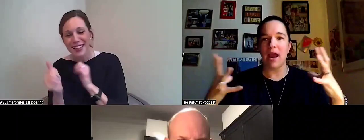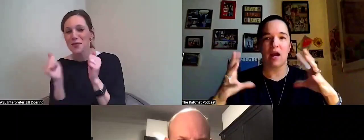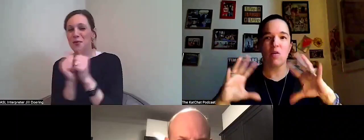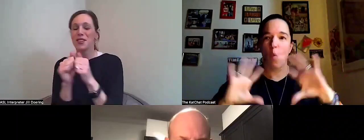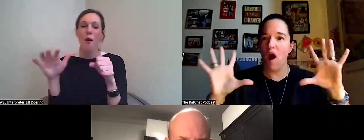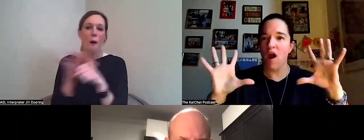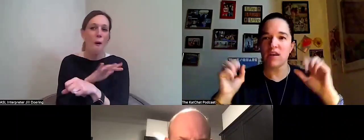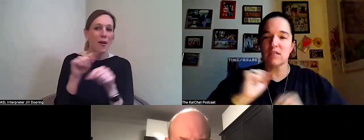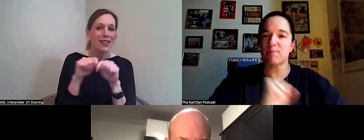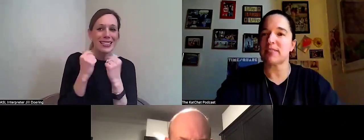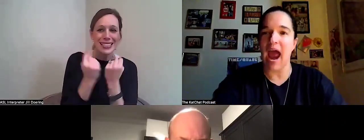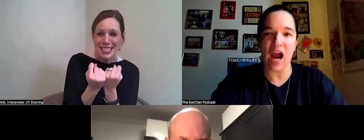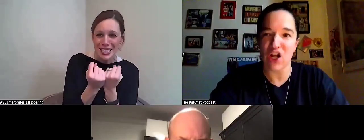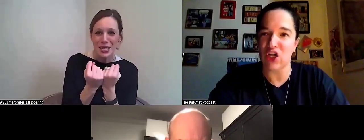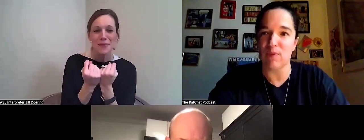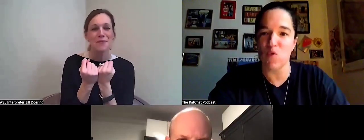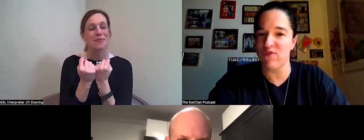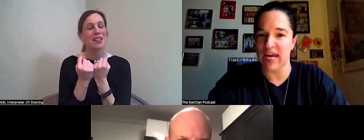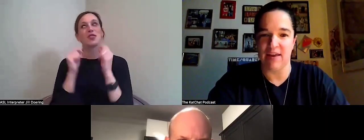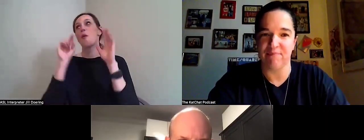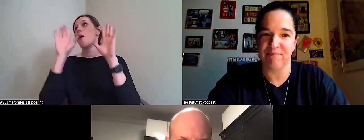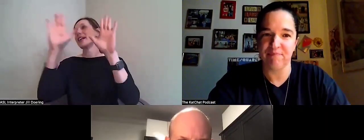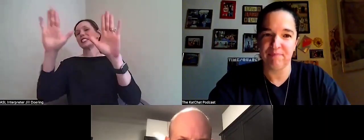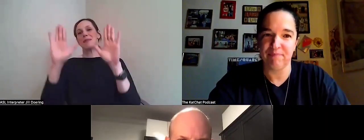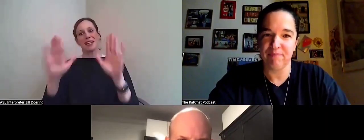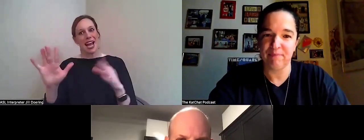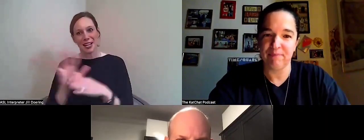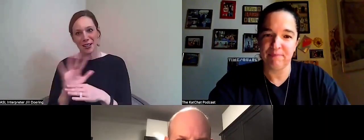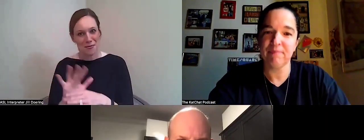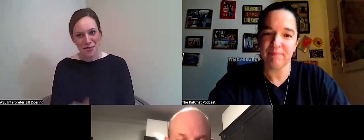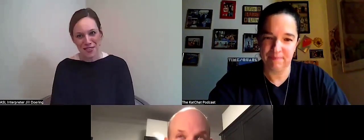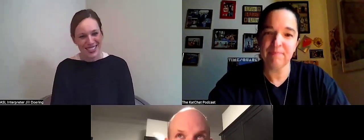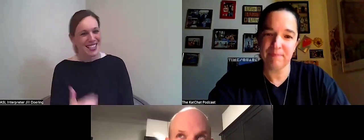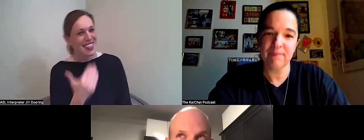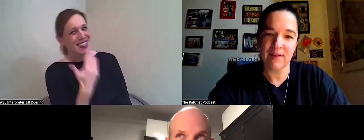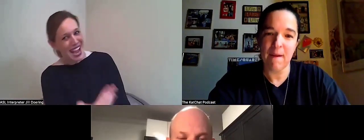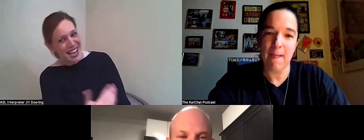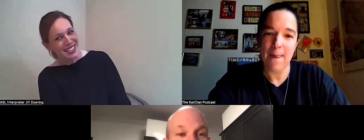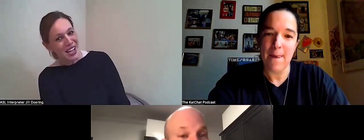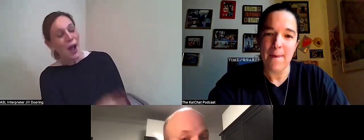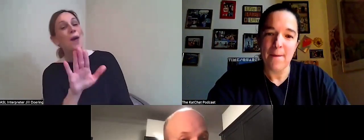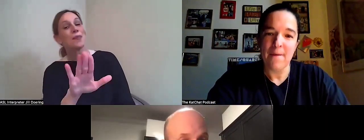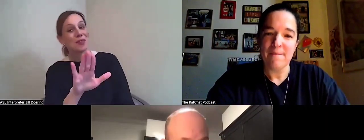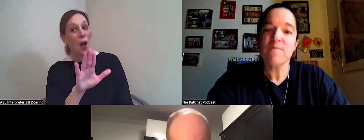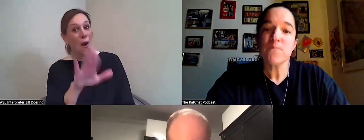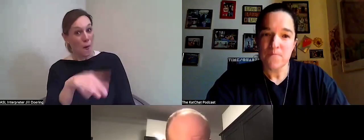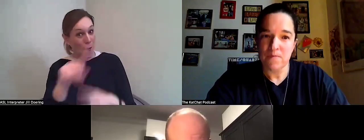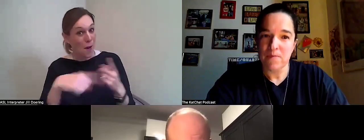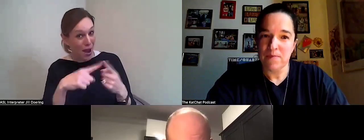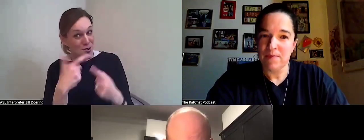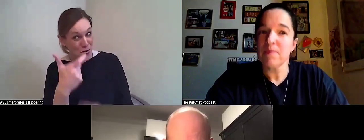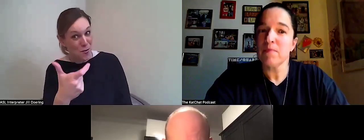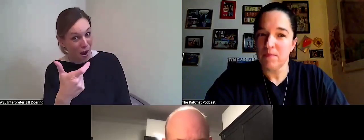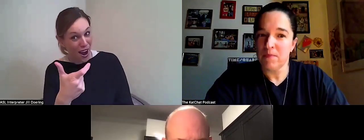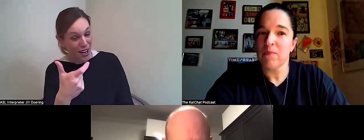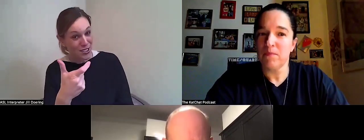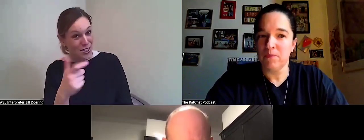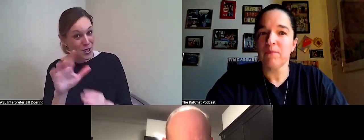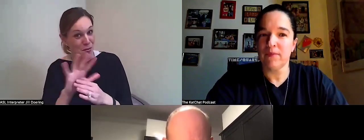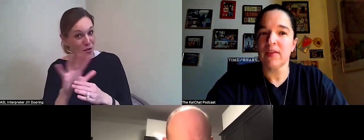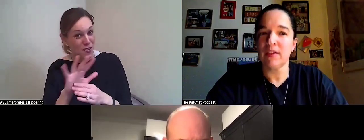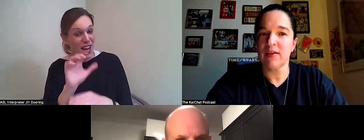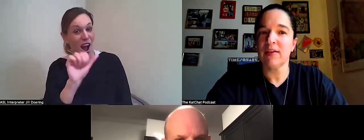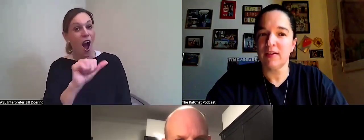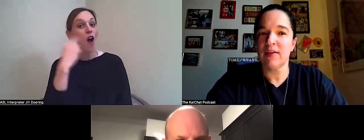team making one spectacular movie. Oh, thanks. So when you watch the movie Reason for